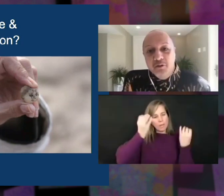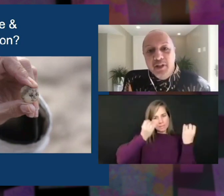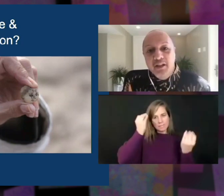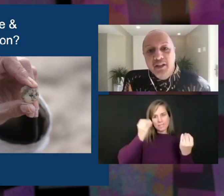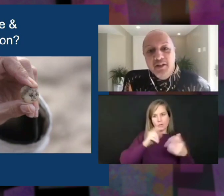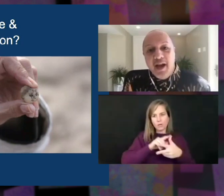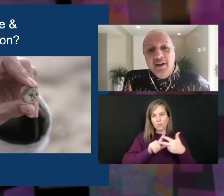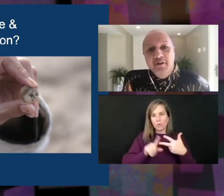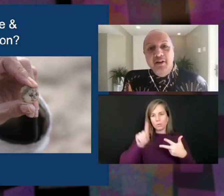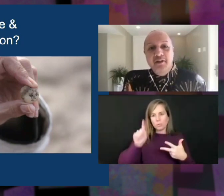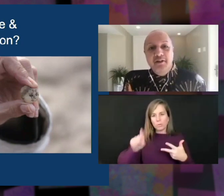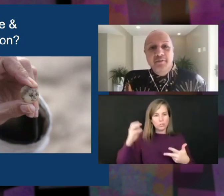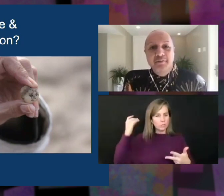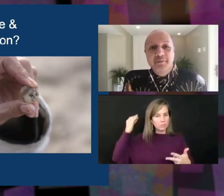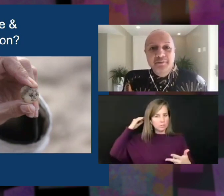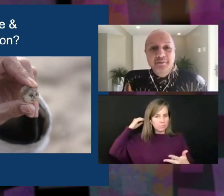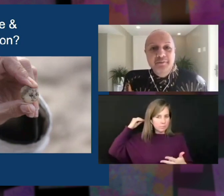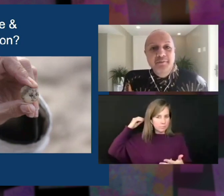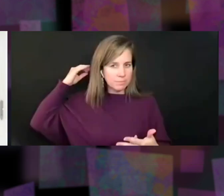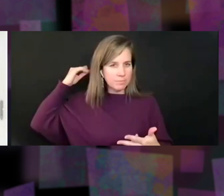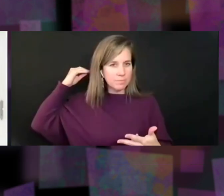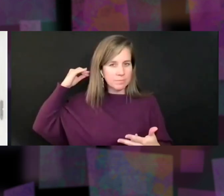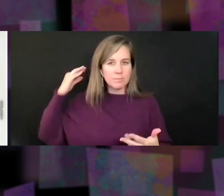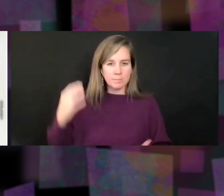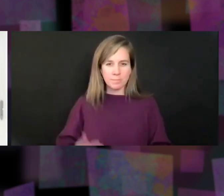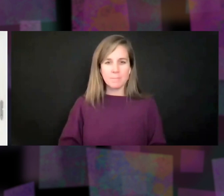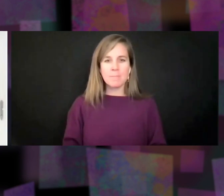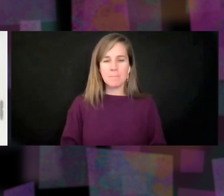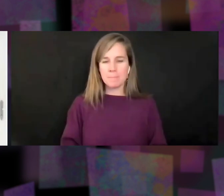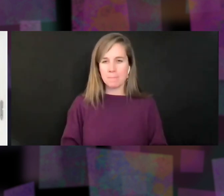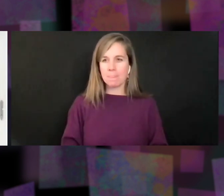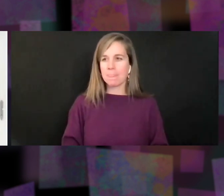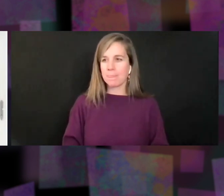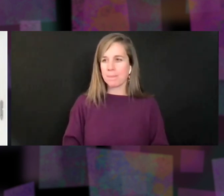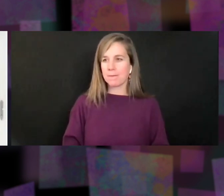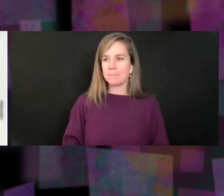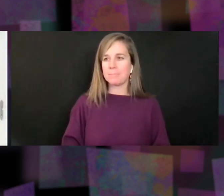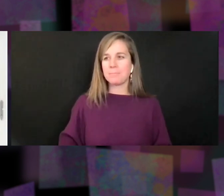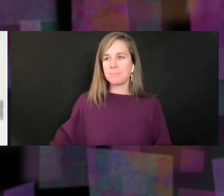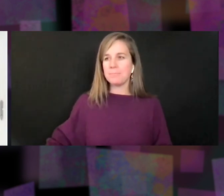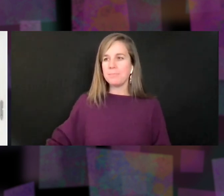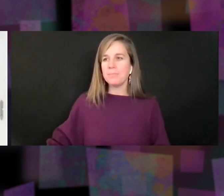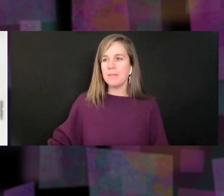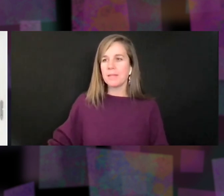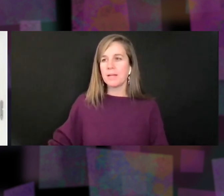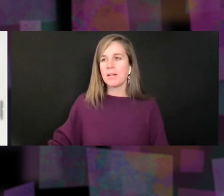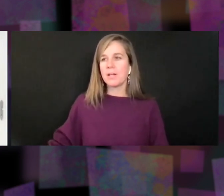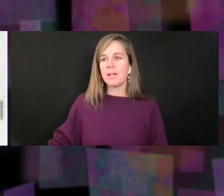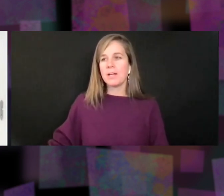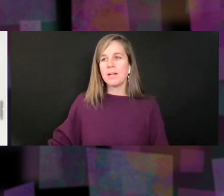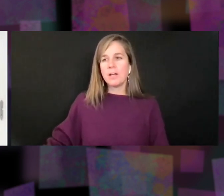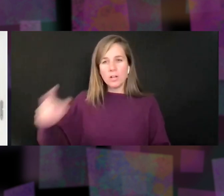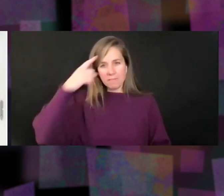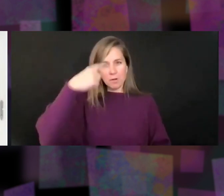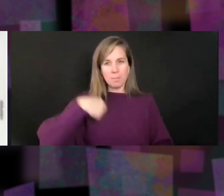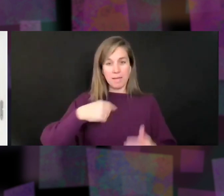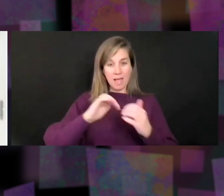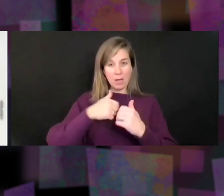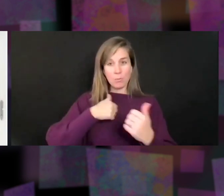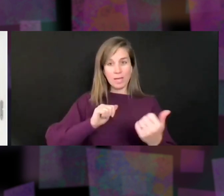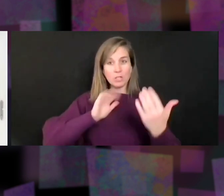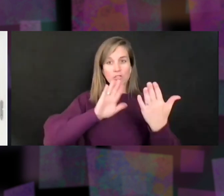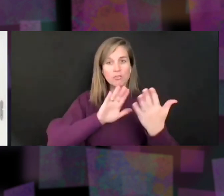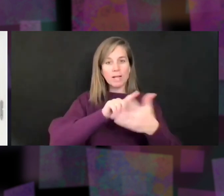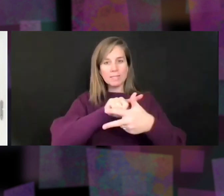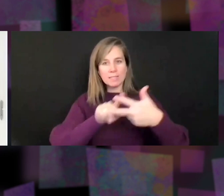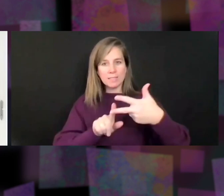questions ruminating in the background. And for me, how we address these questions is at the heart of how we advance